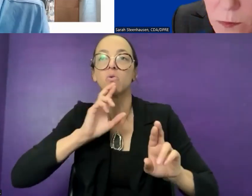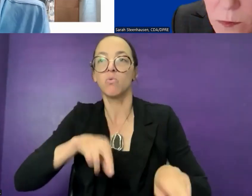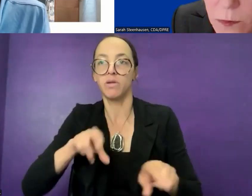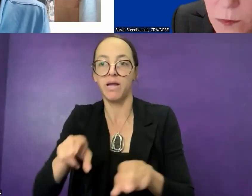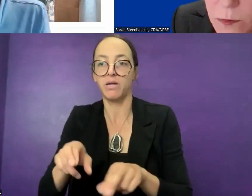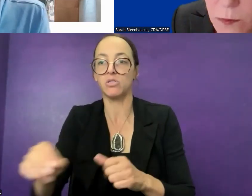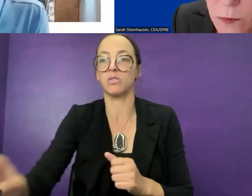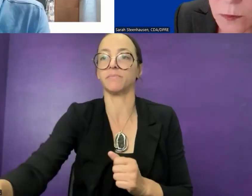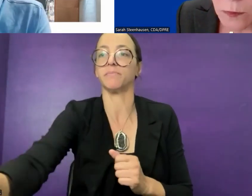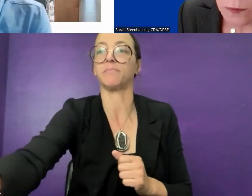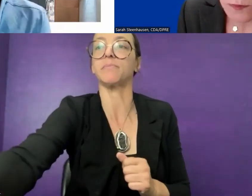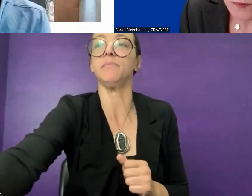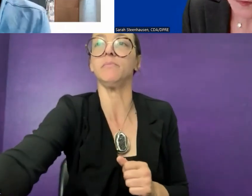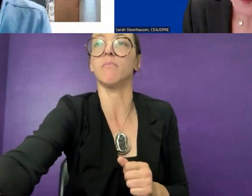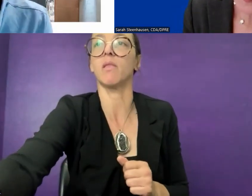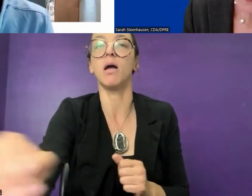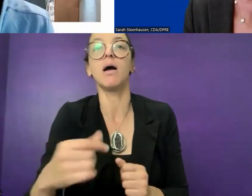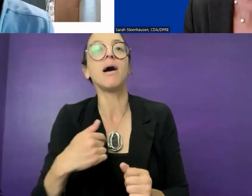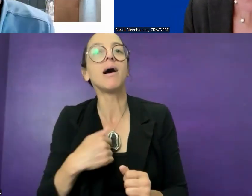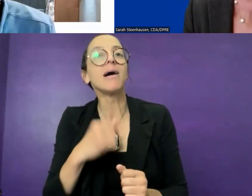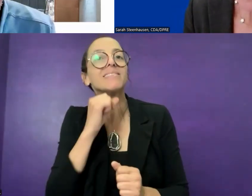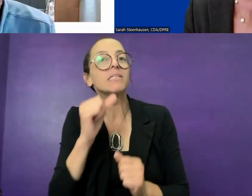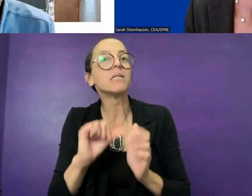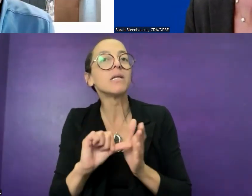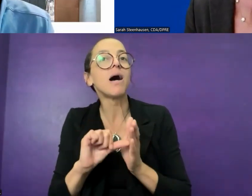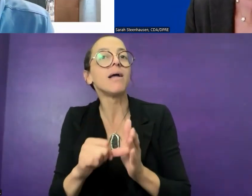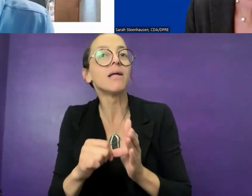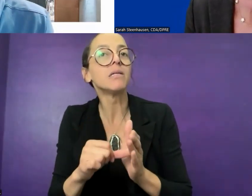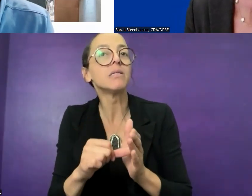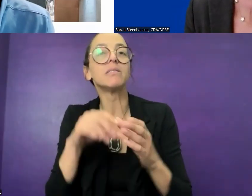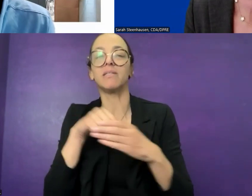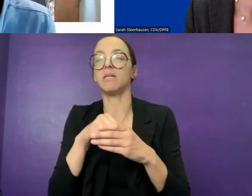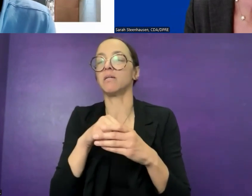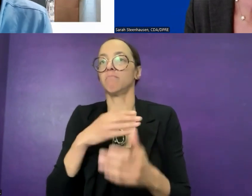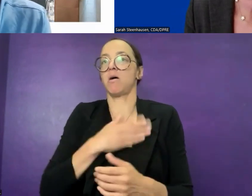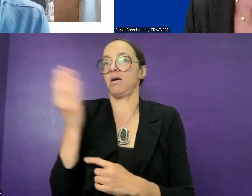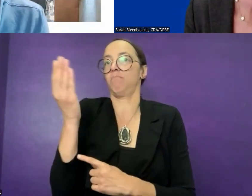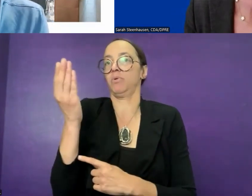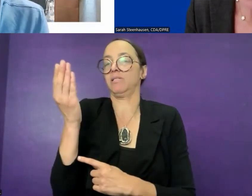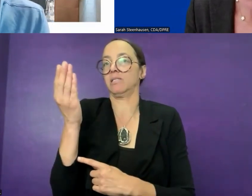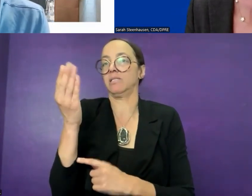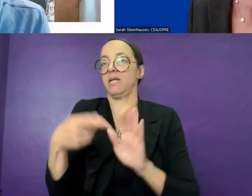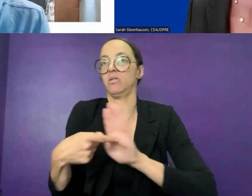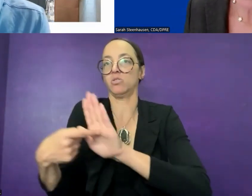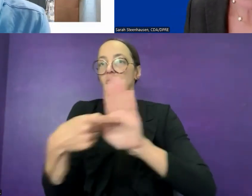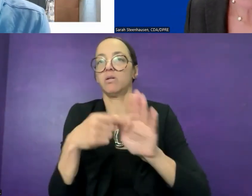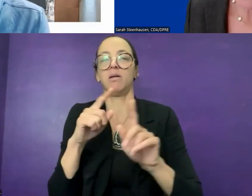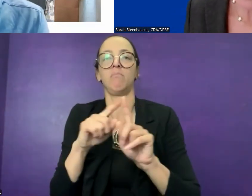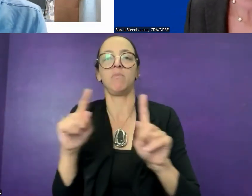or I didn't highlight it in the presentation, but it's always been sort of front and center in all of our